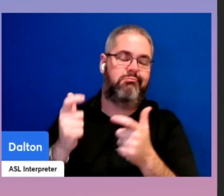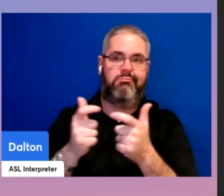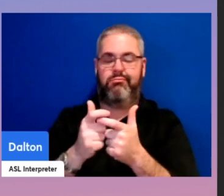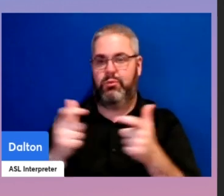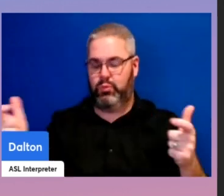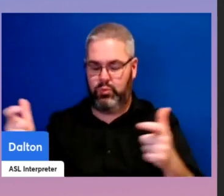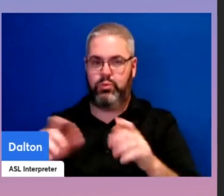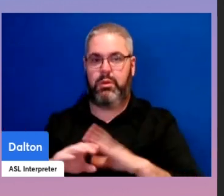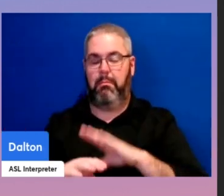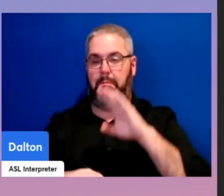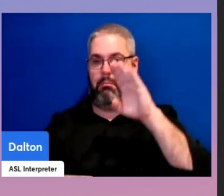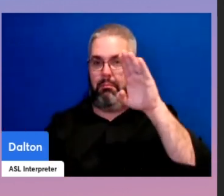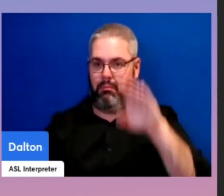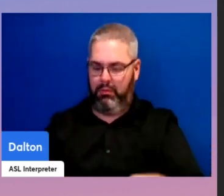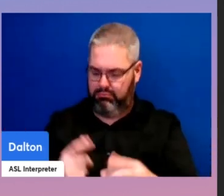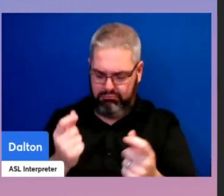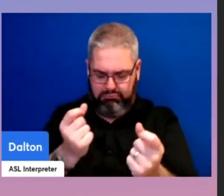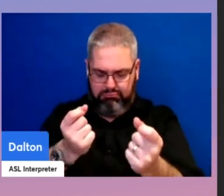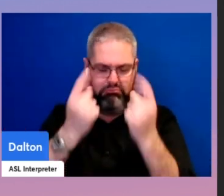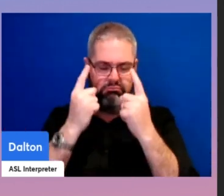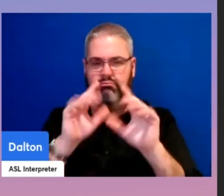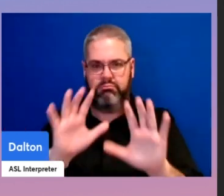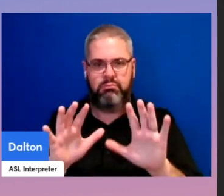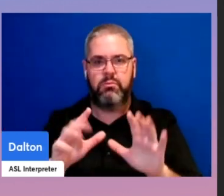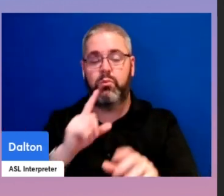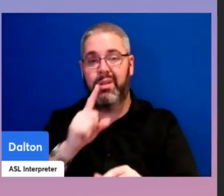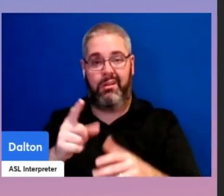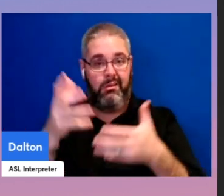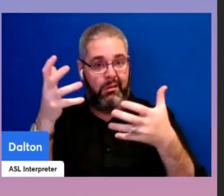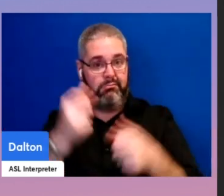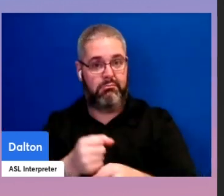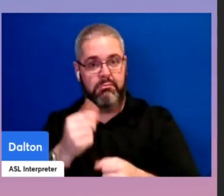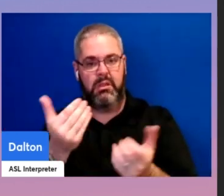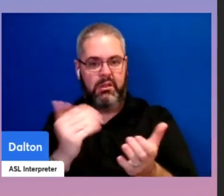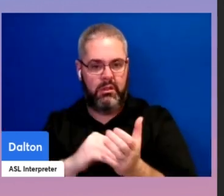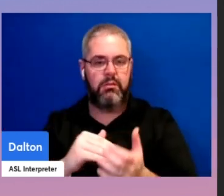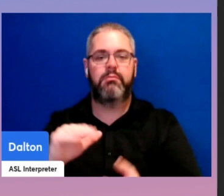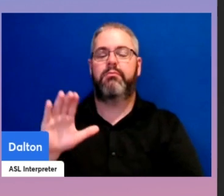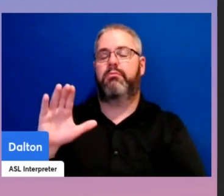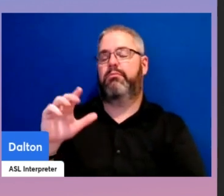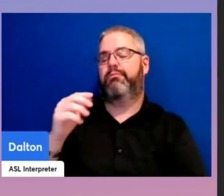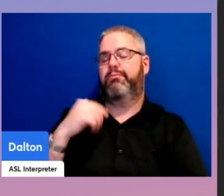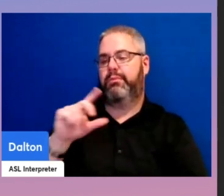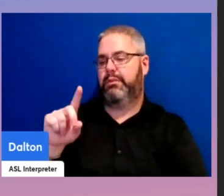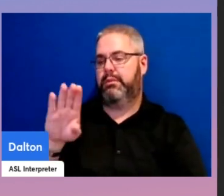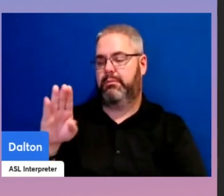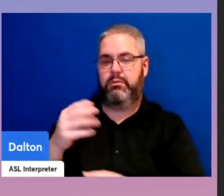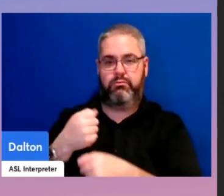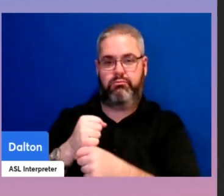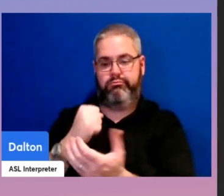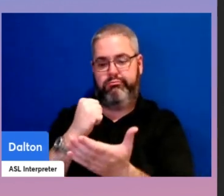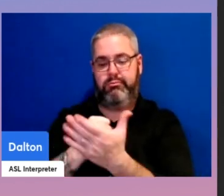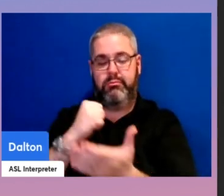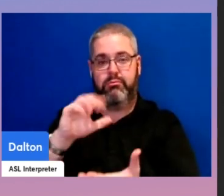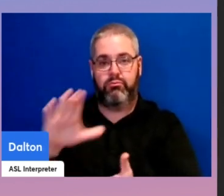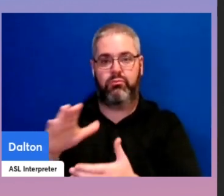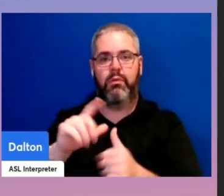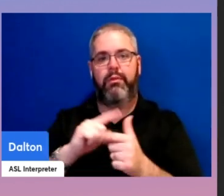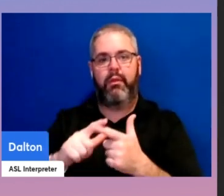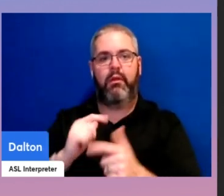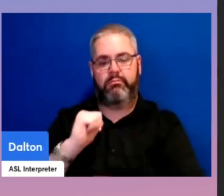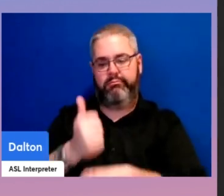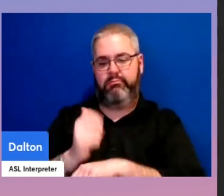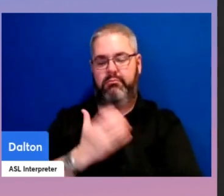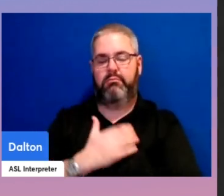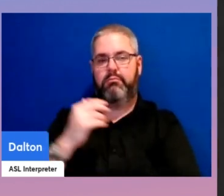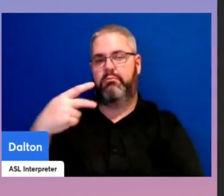step. So kind of just recapping that, we generate the database credentials. We then go ahead and establish our Postgres